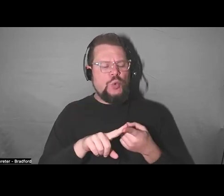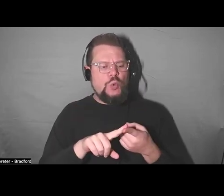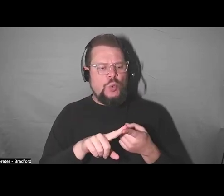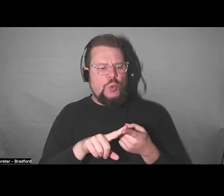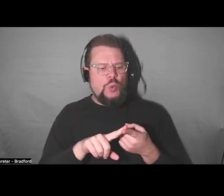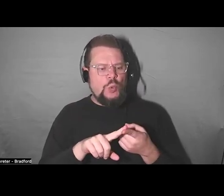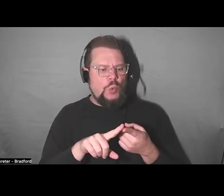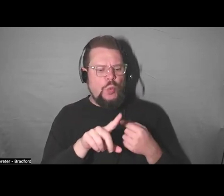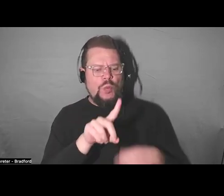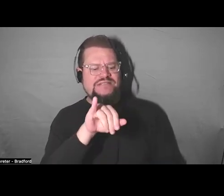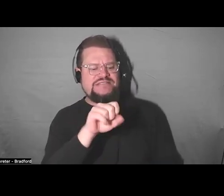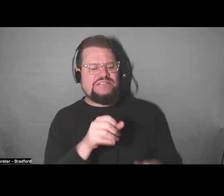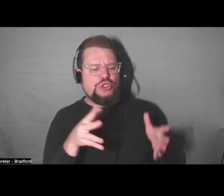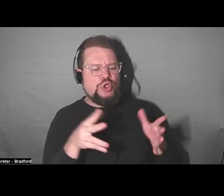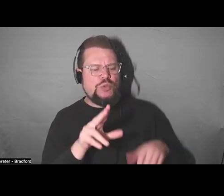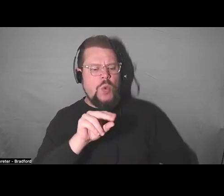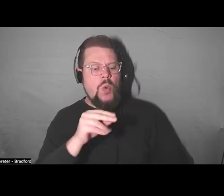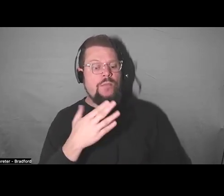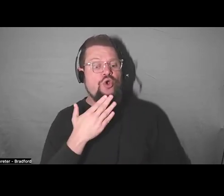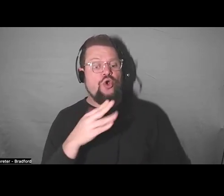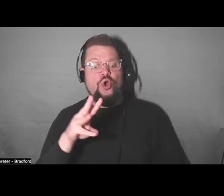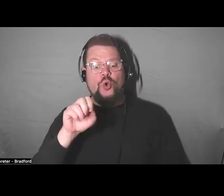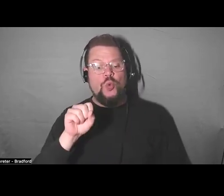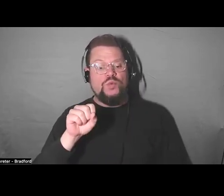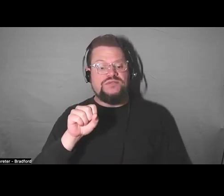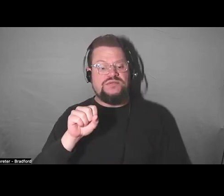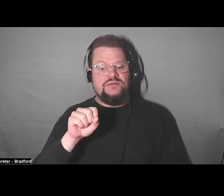that's helpful. But the good news when it comes to speech is that